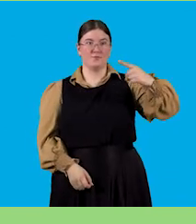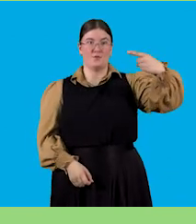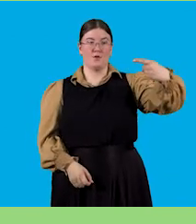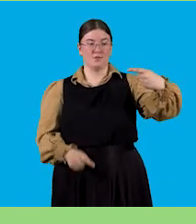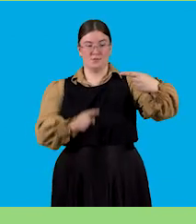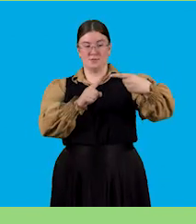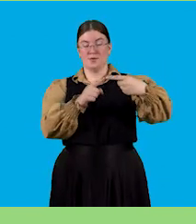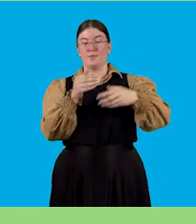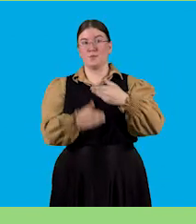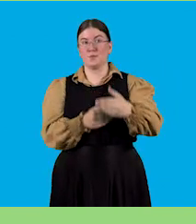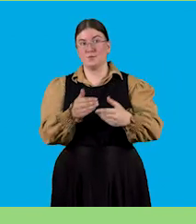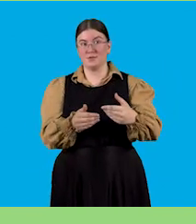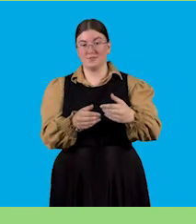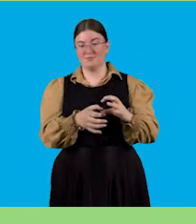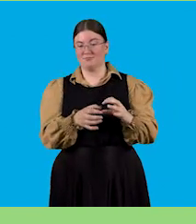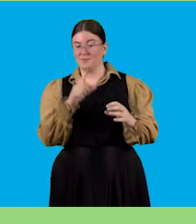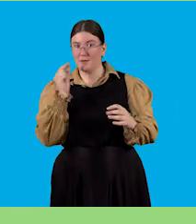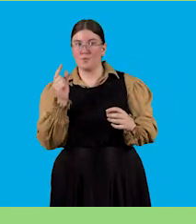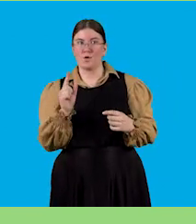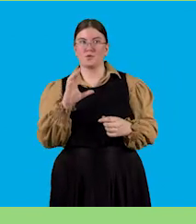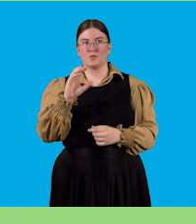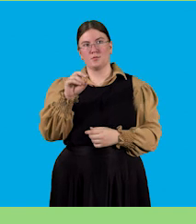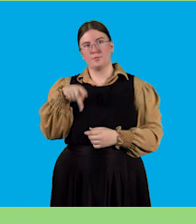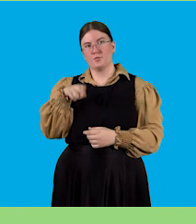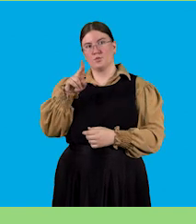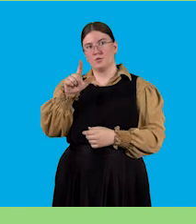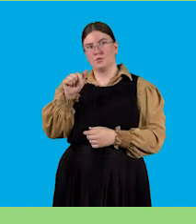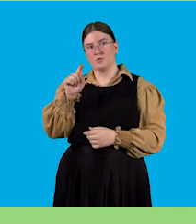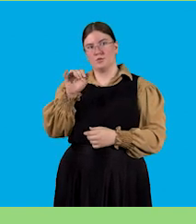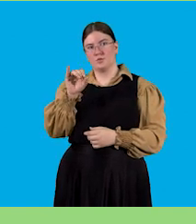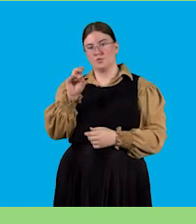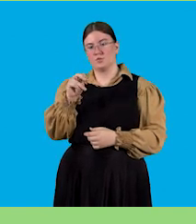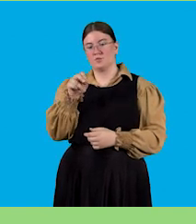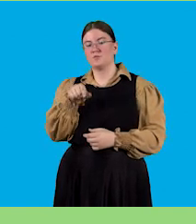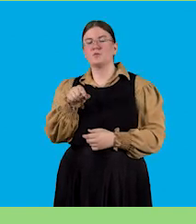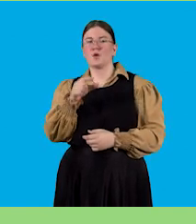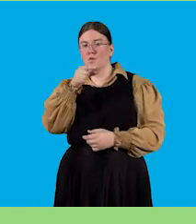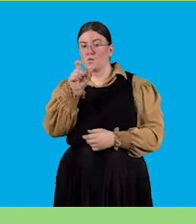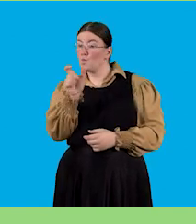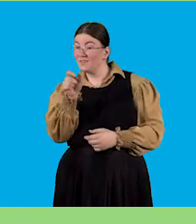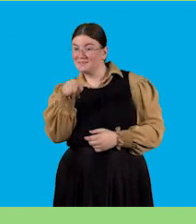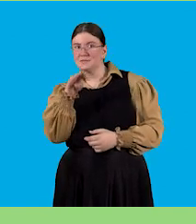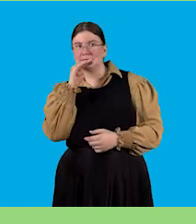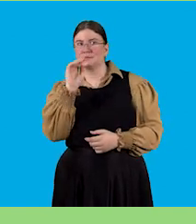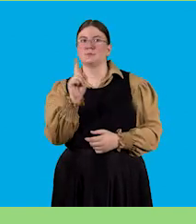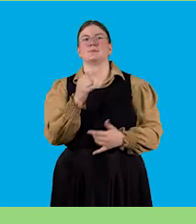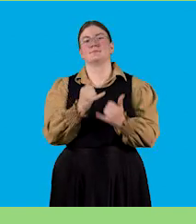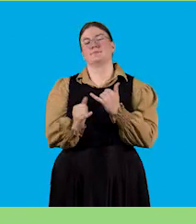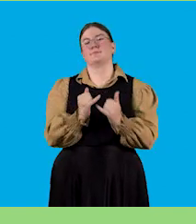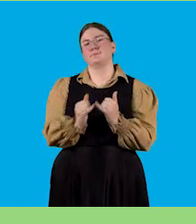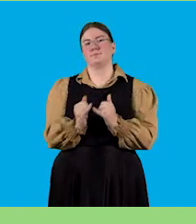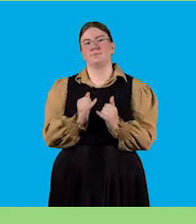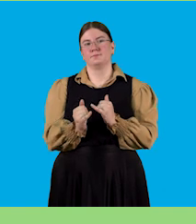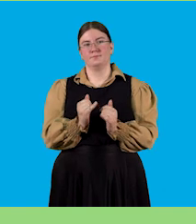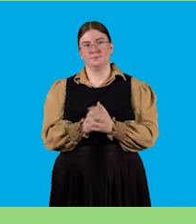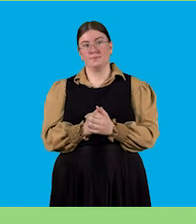First process related to the reproductive system is called copulation. This is another word for sexual intercourse.